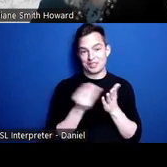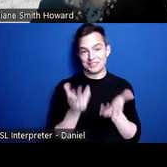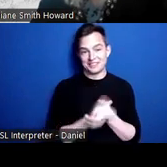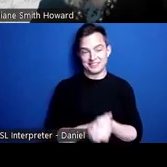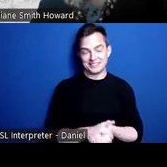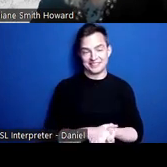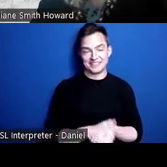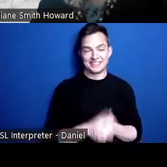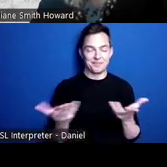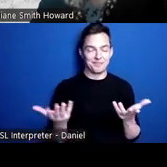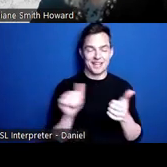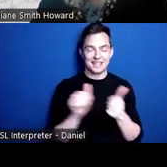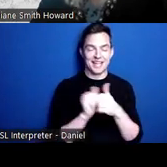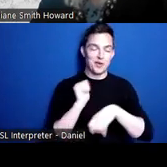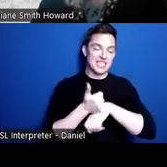So that's the way it is.